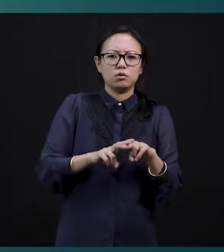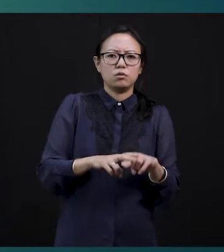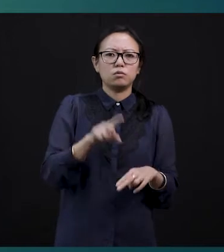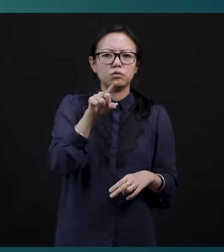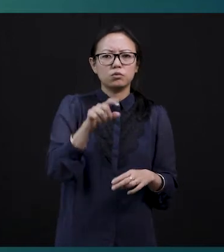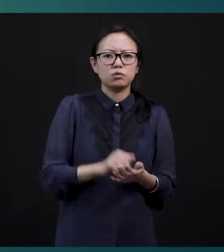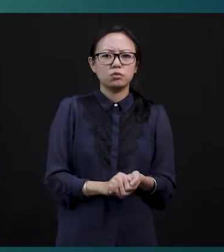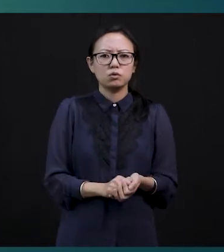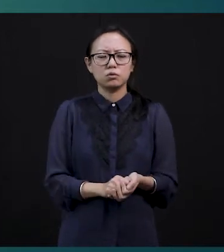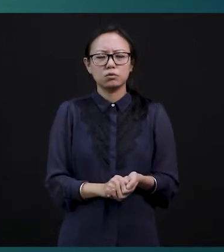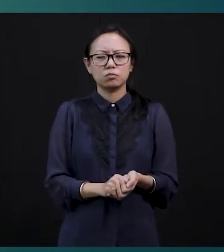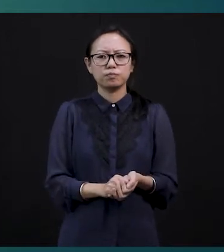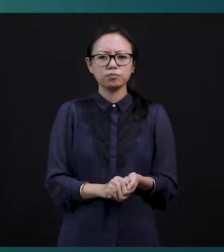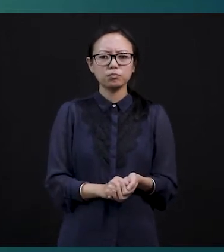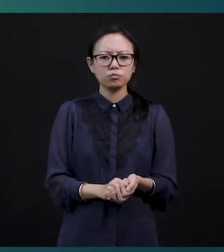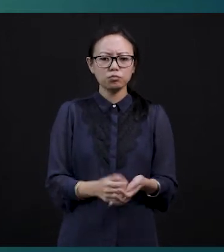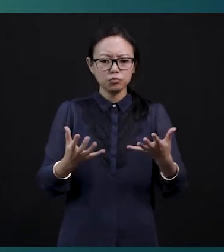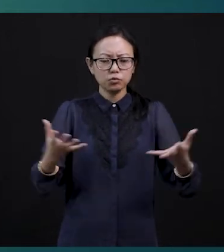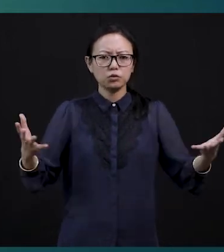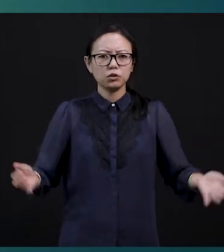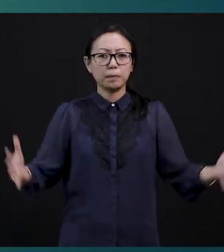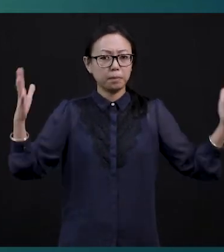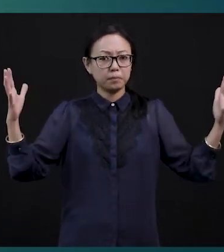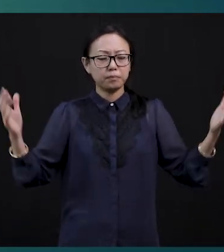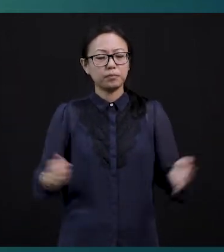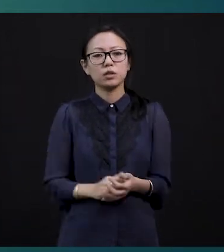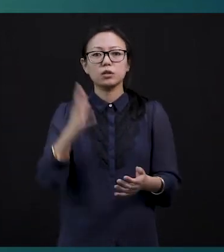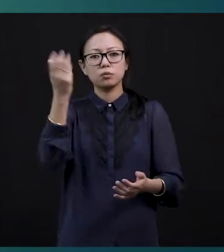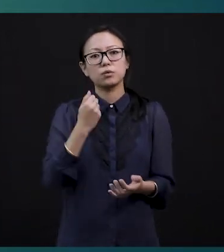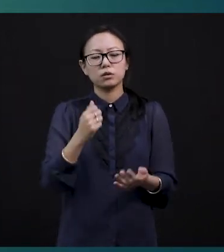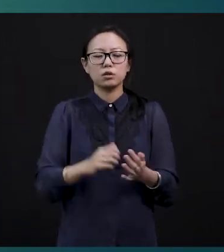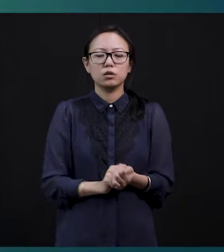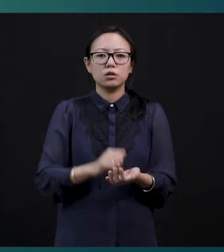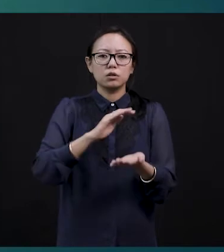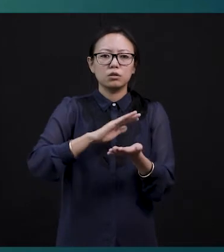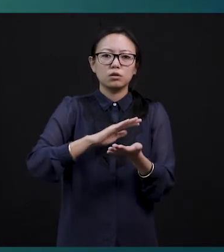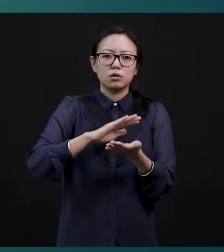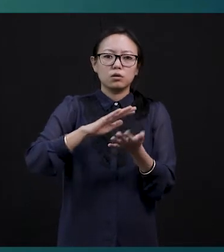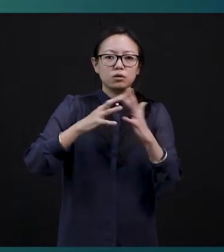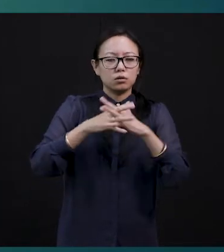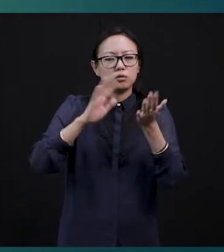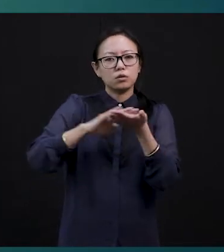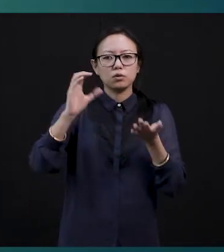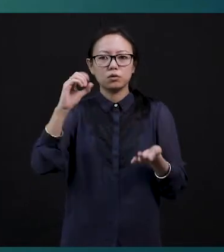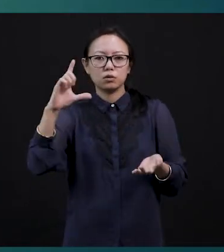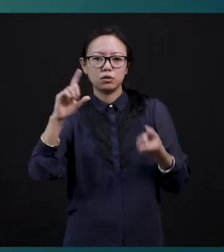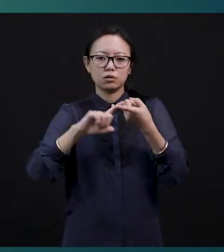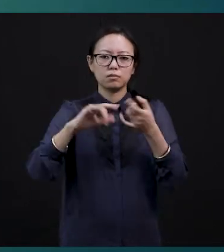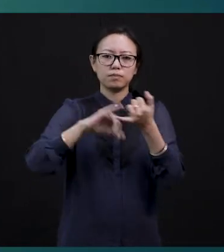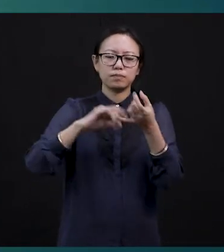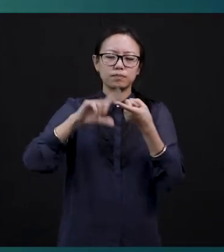they can be wholesalers. So today we are going to learn the terminology that is there in market, that